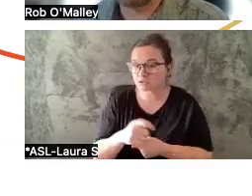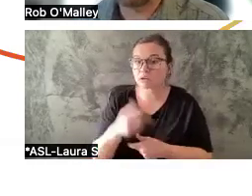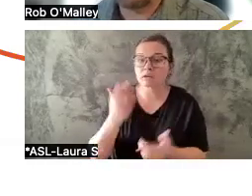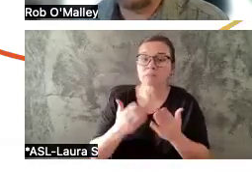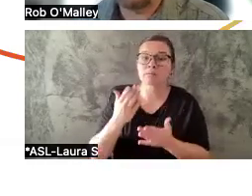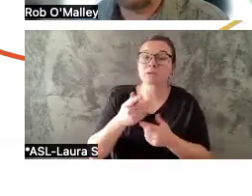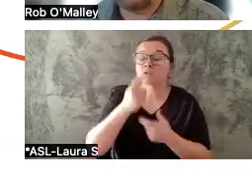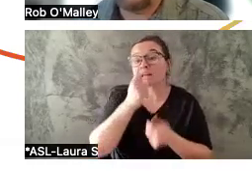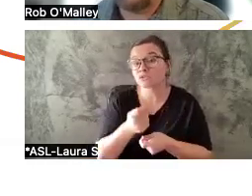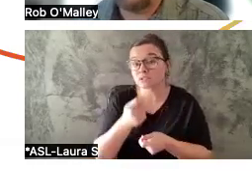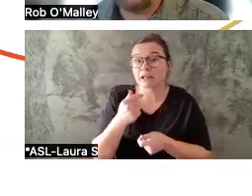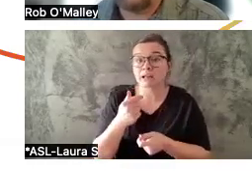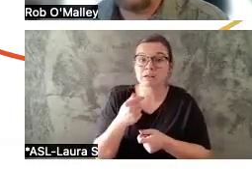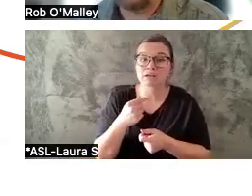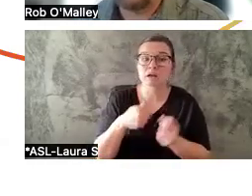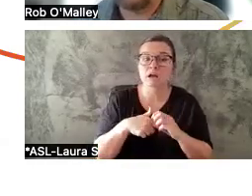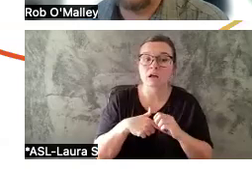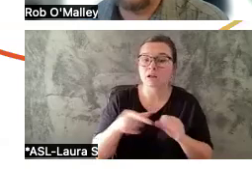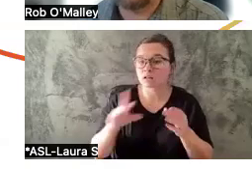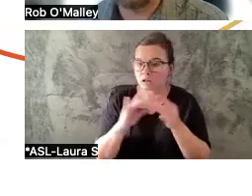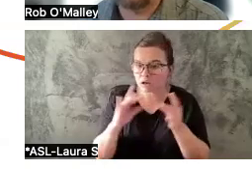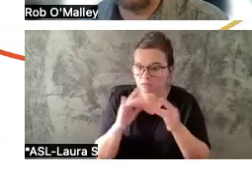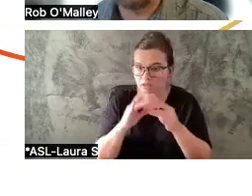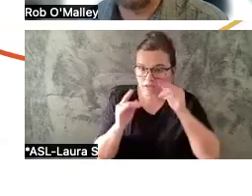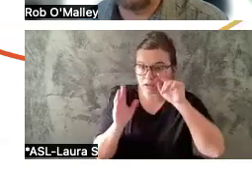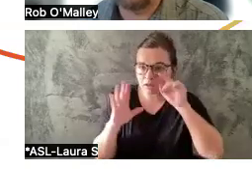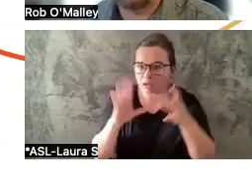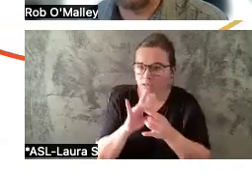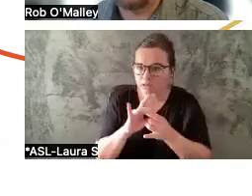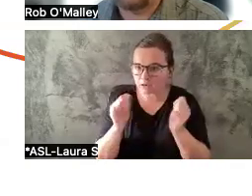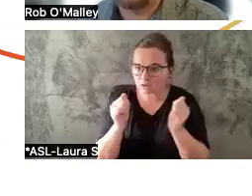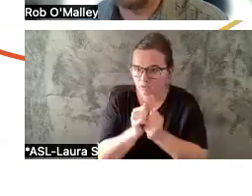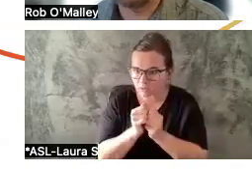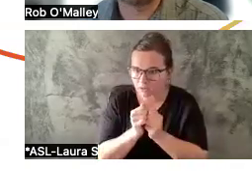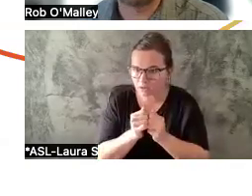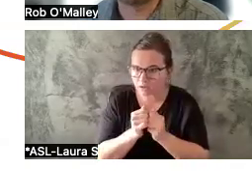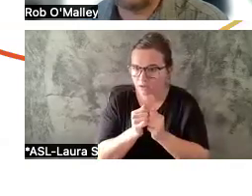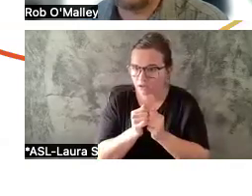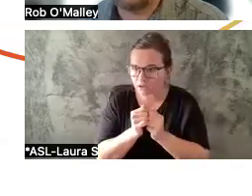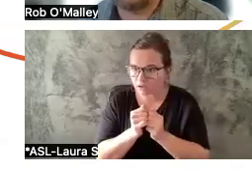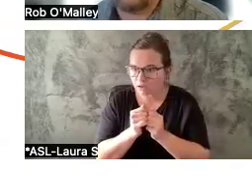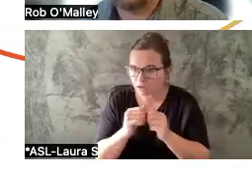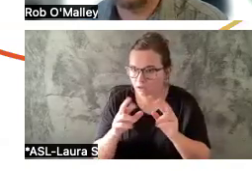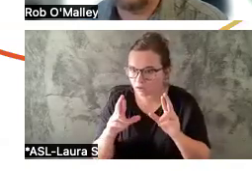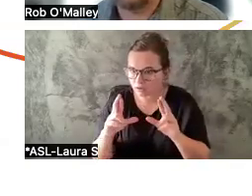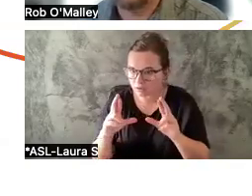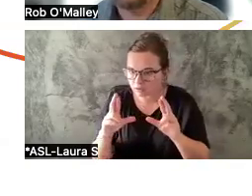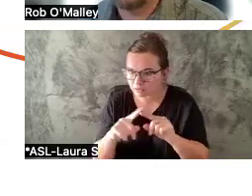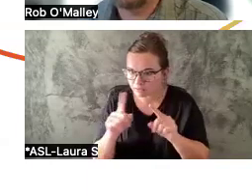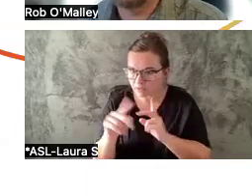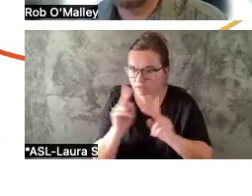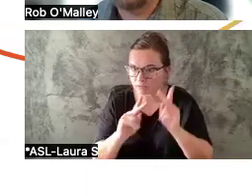so interestingly. So I like this comment. Connect with traditions and recipes that were not handed down to me. So reconnecting perhaps